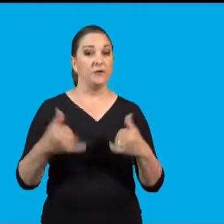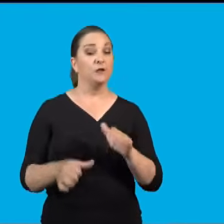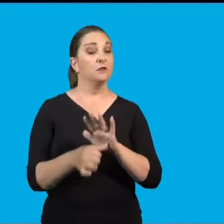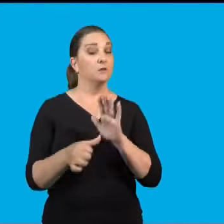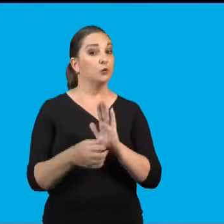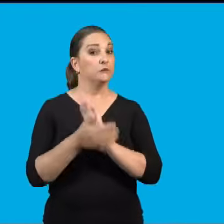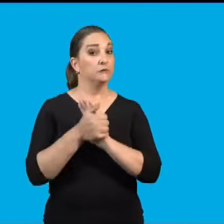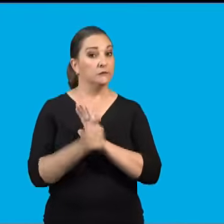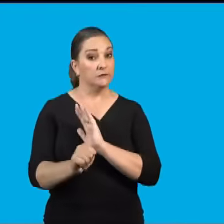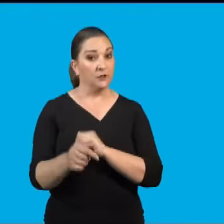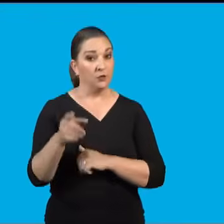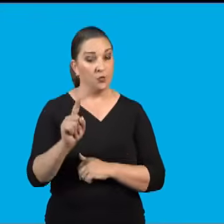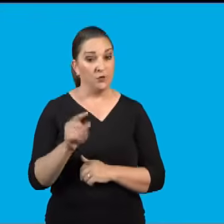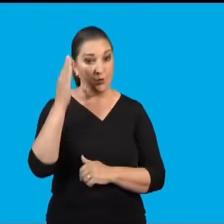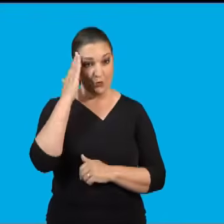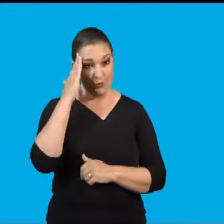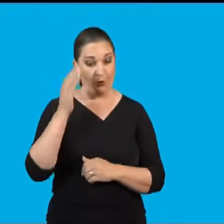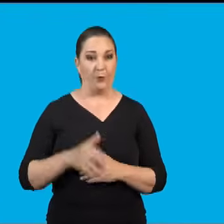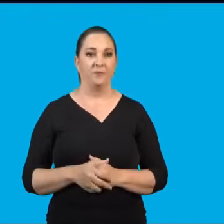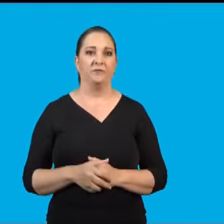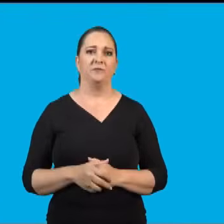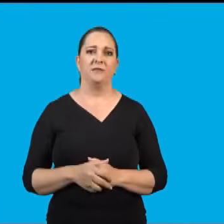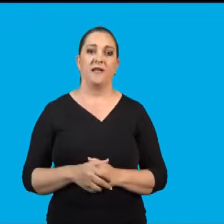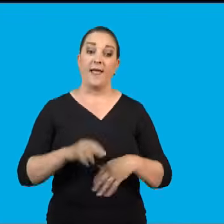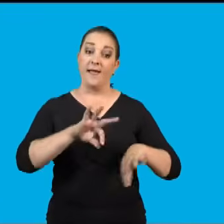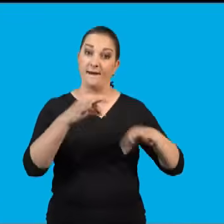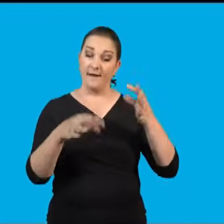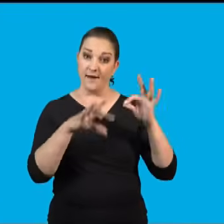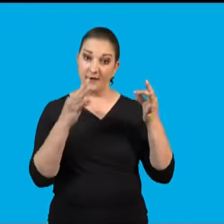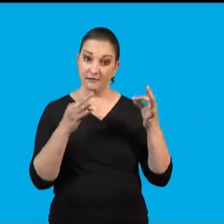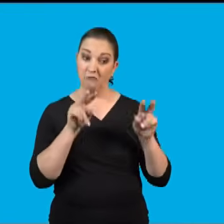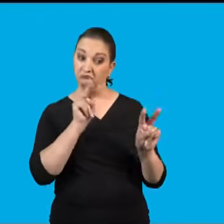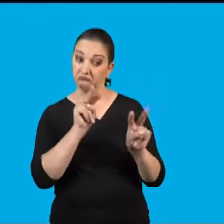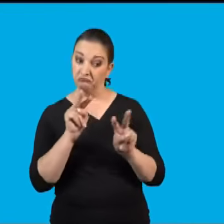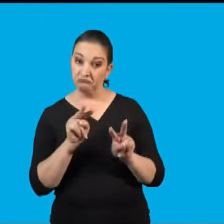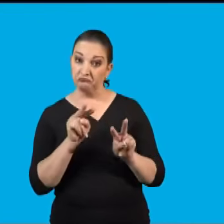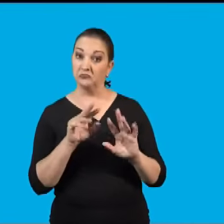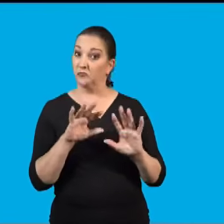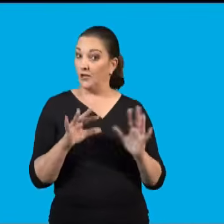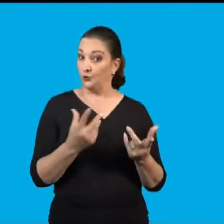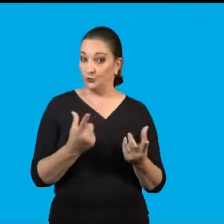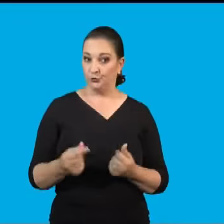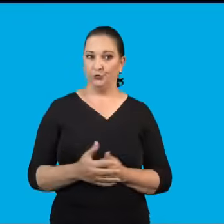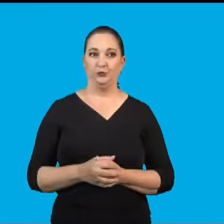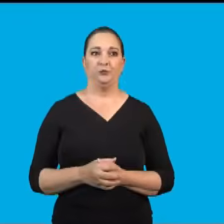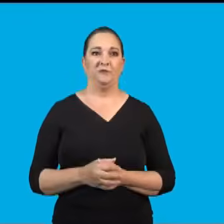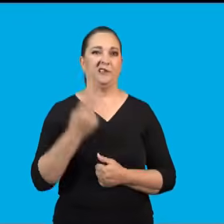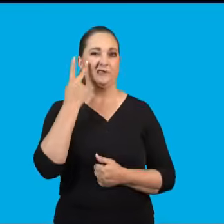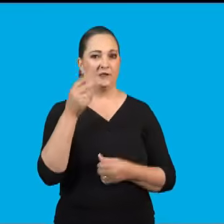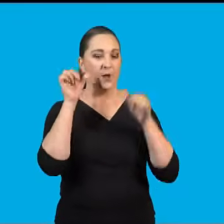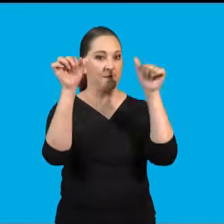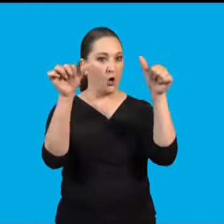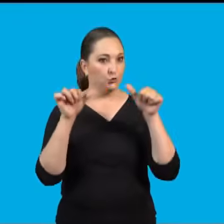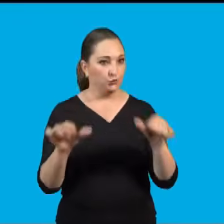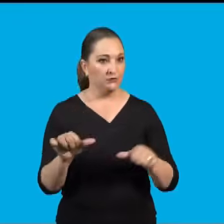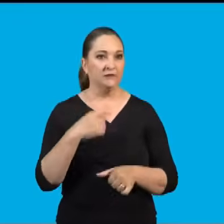Another very important skill that you have to know is how to analyze visual sources. Now, let's